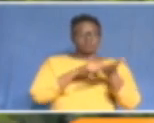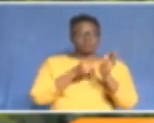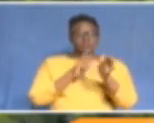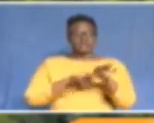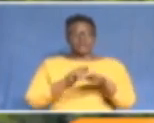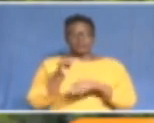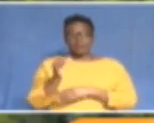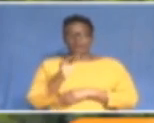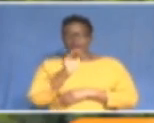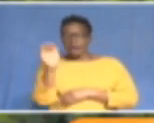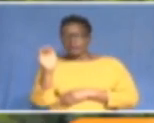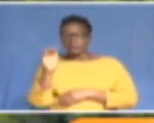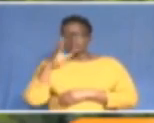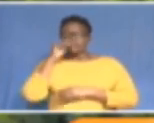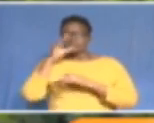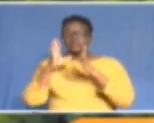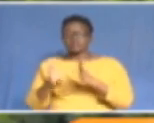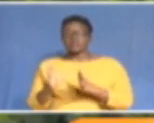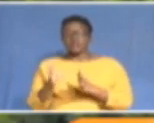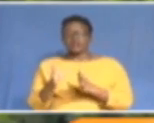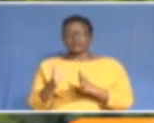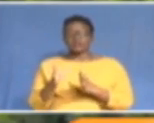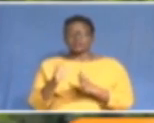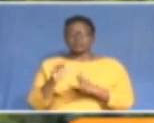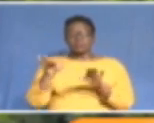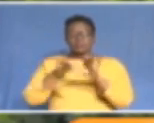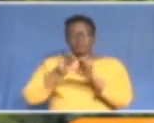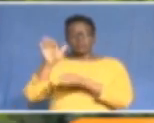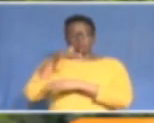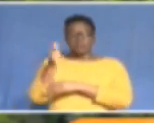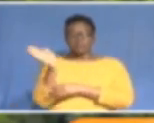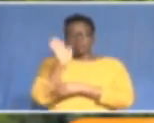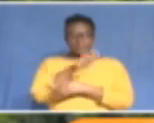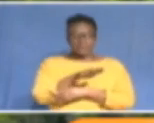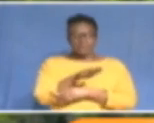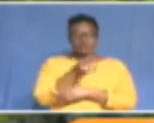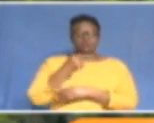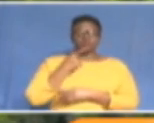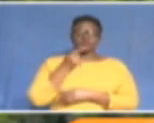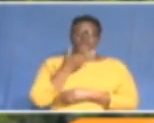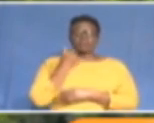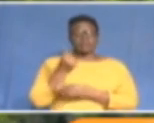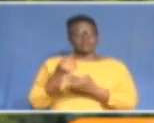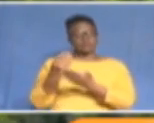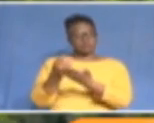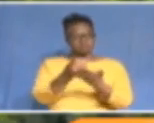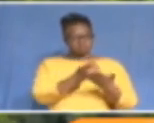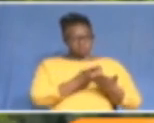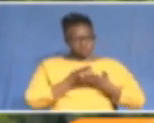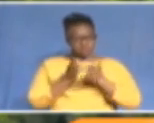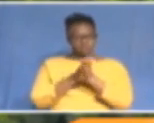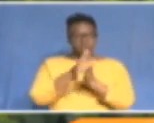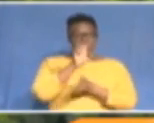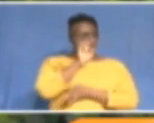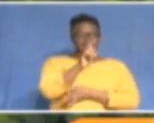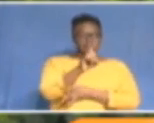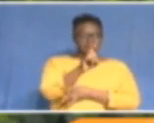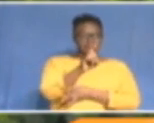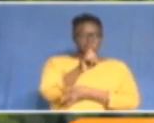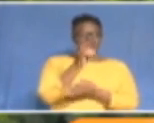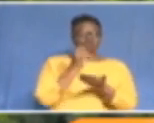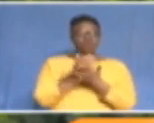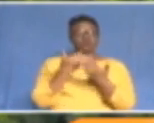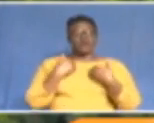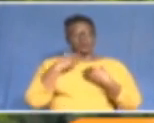on asking the Speaker to recall the House, I'm simply saying let us have a conversation with the executive. There has been a